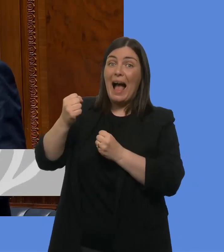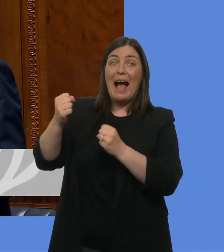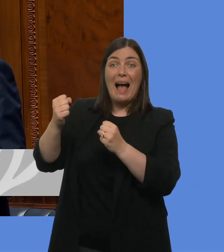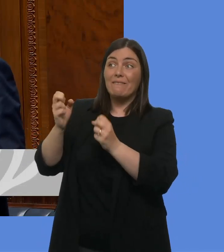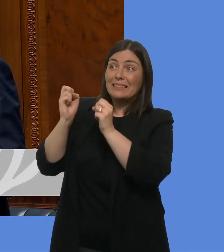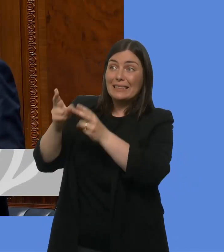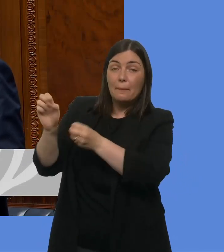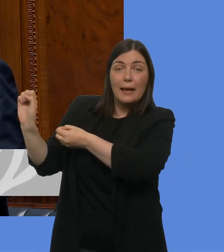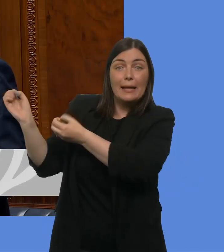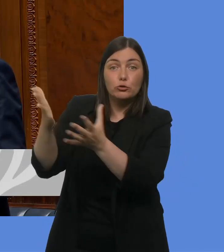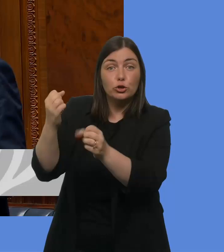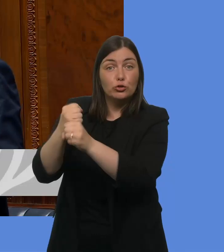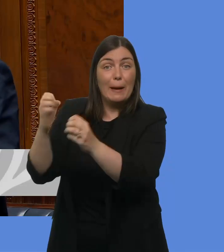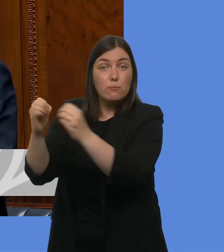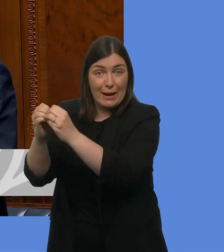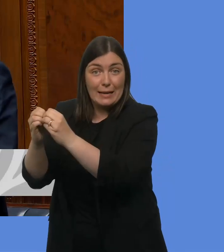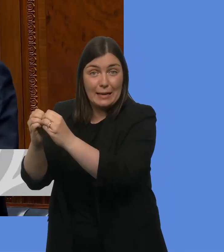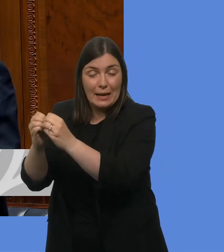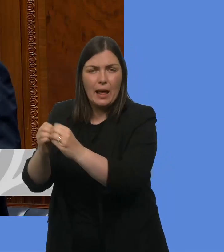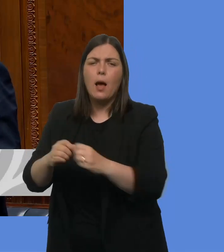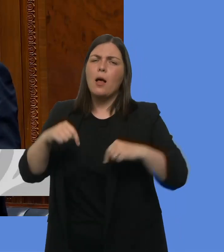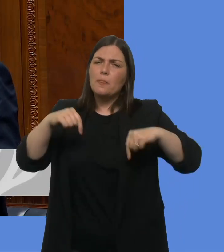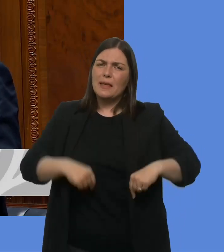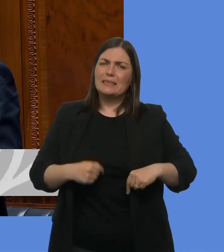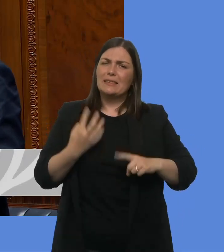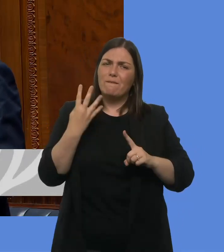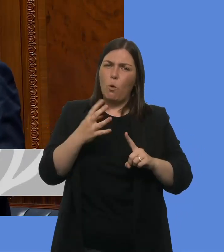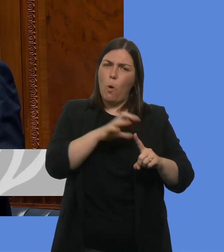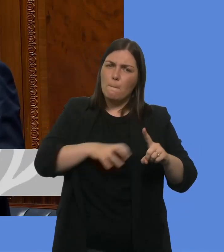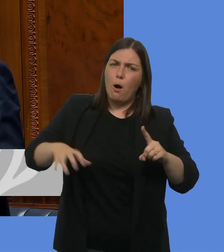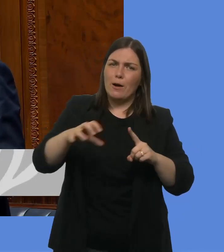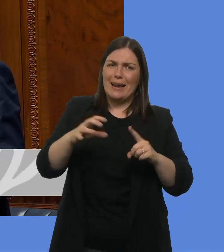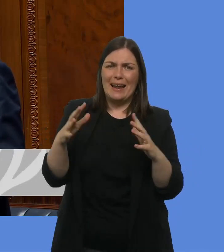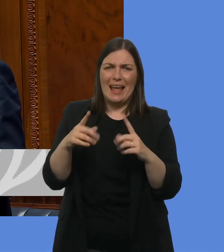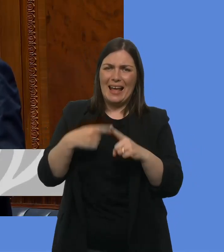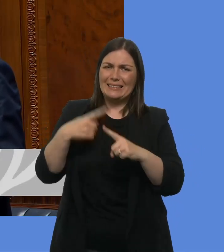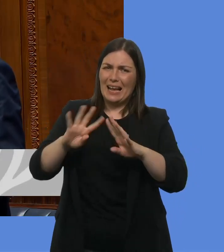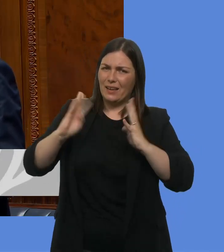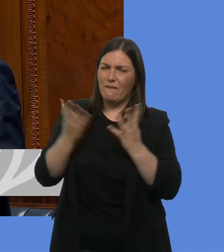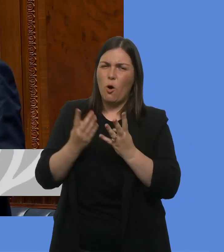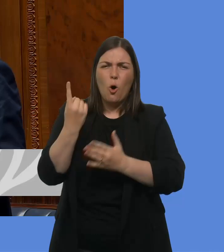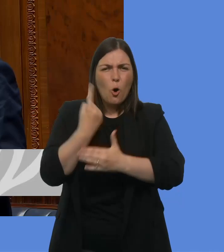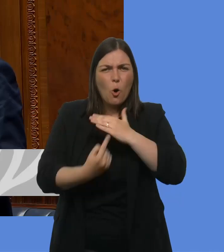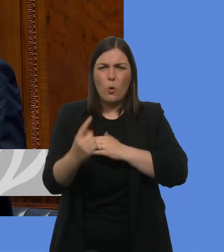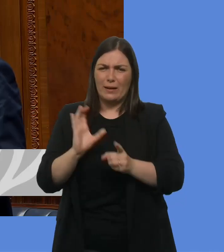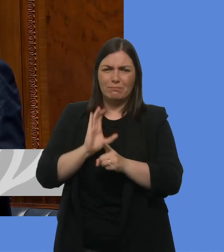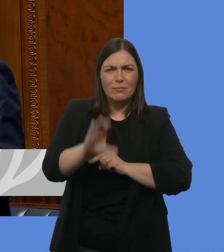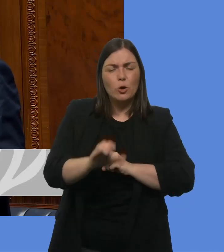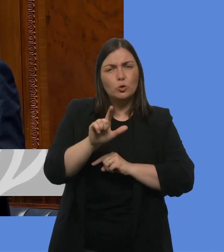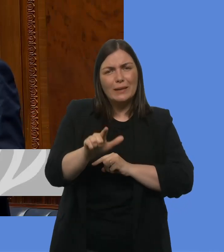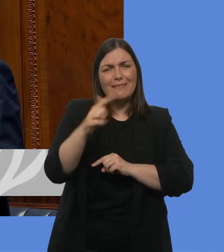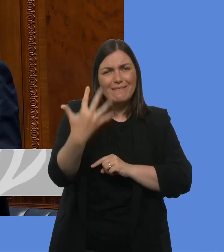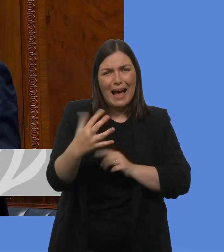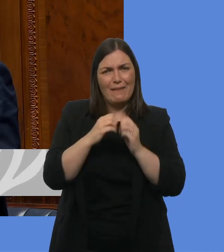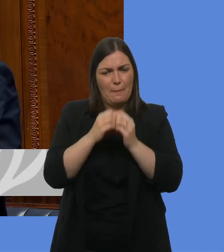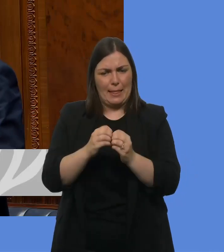executive, of which he is part, only allocated 25 million to childcare. Where, Minister, did that money go?